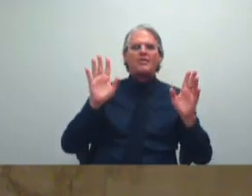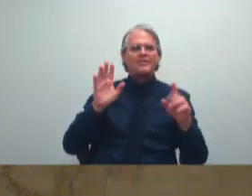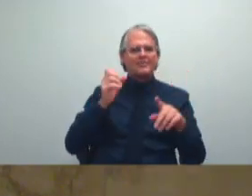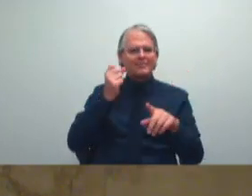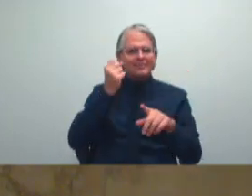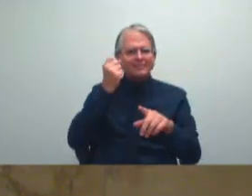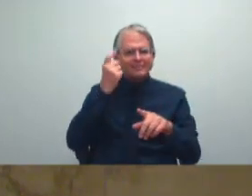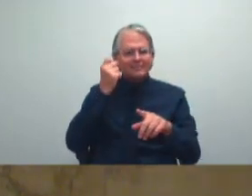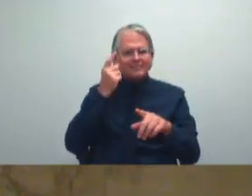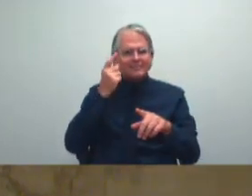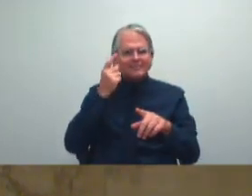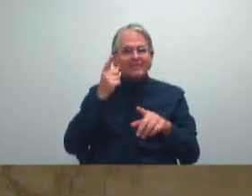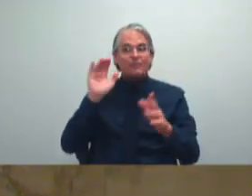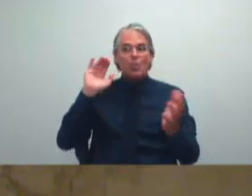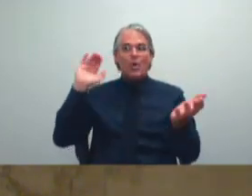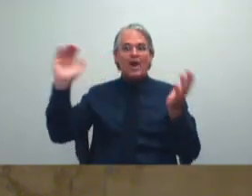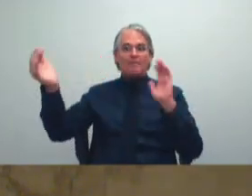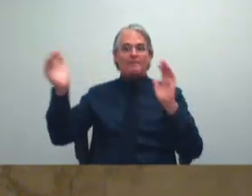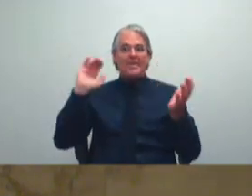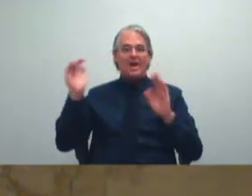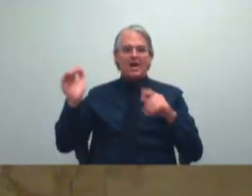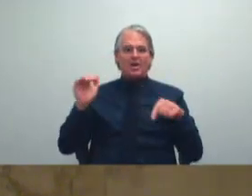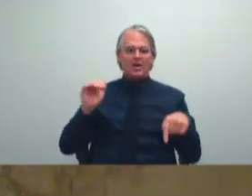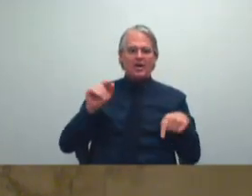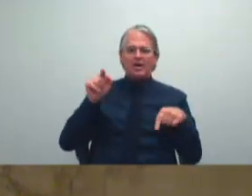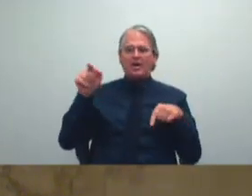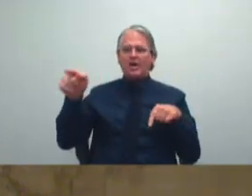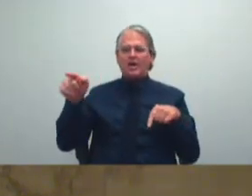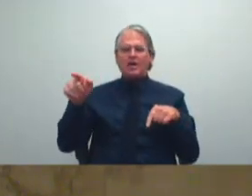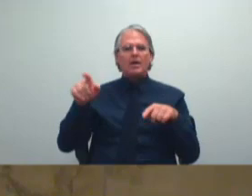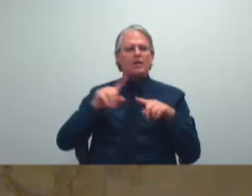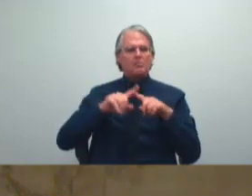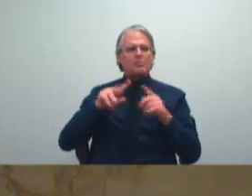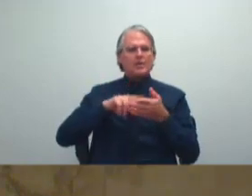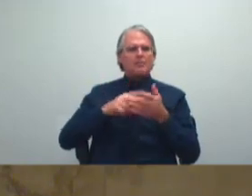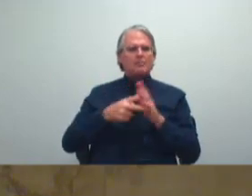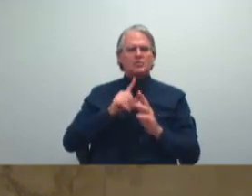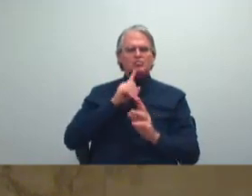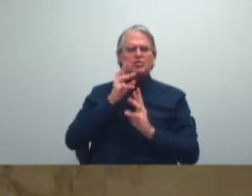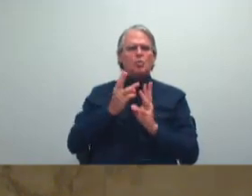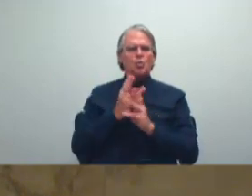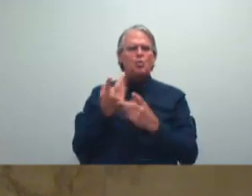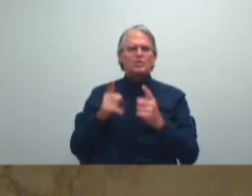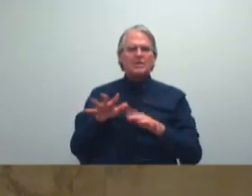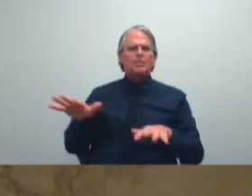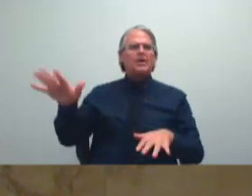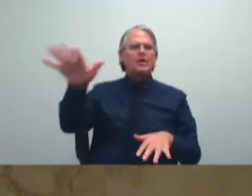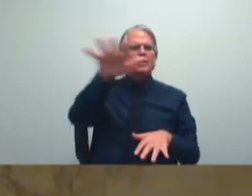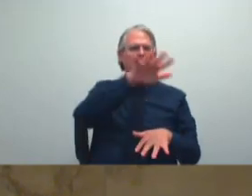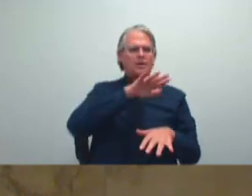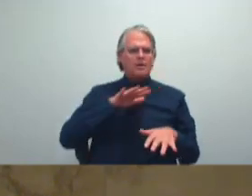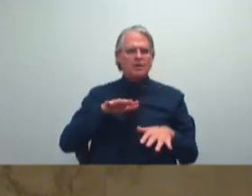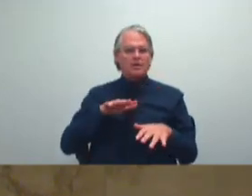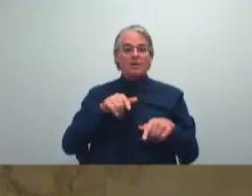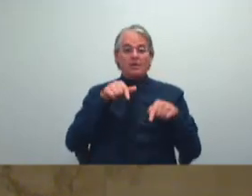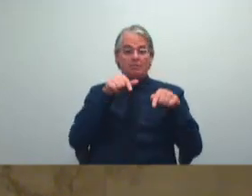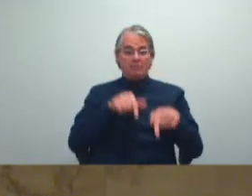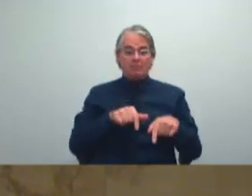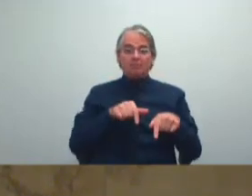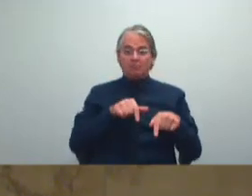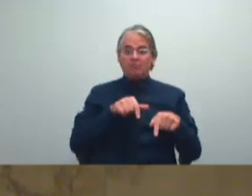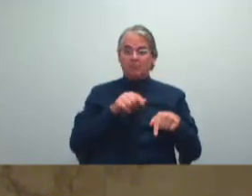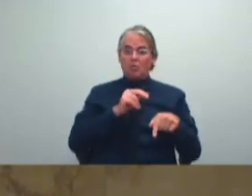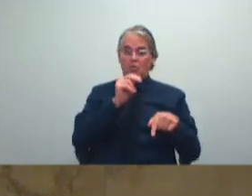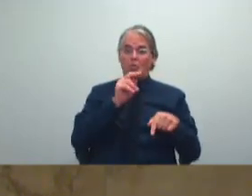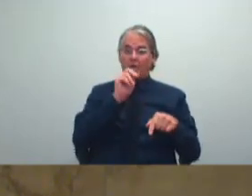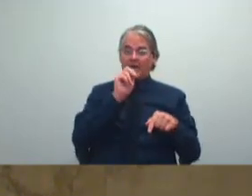of what's really happening. So, and it's great, again, gives us hope that we know what we've been doing, and even though it's been super hard and painful,